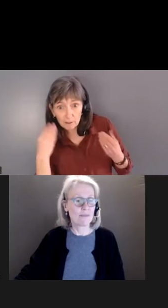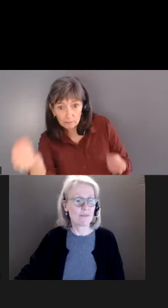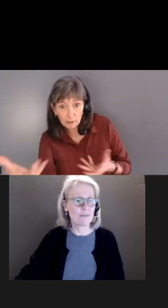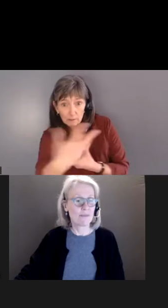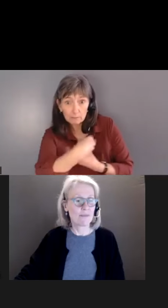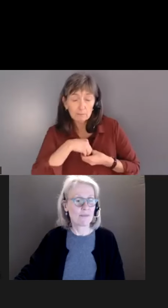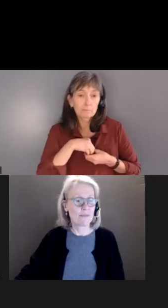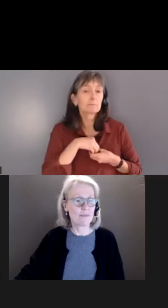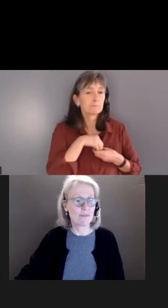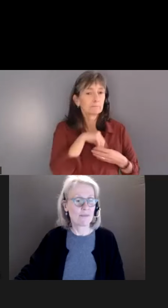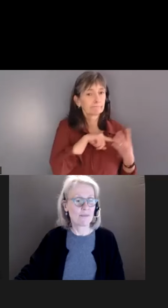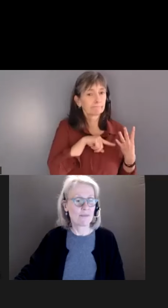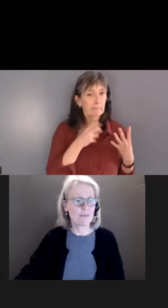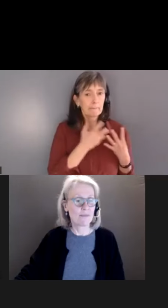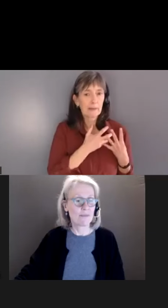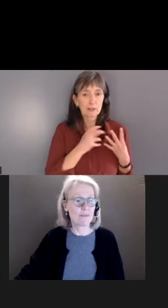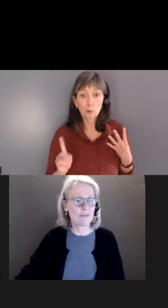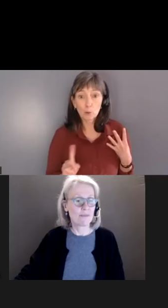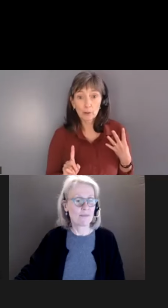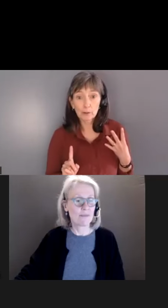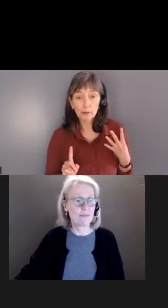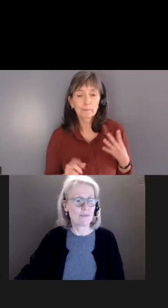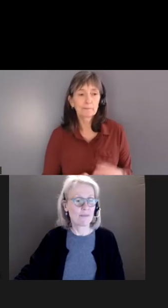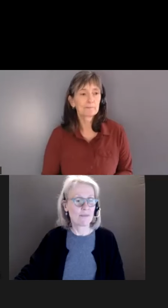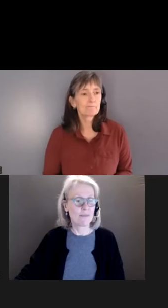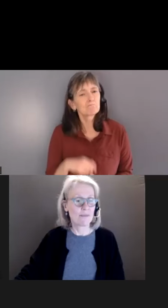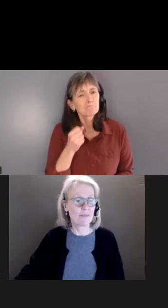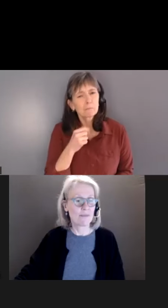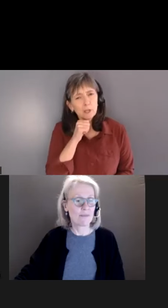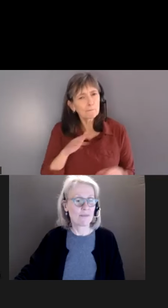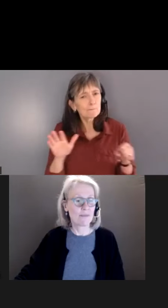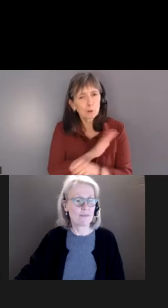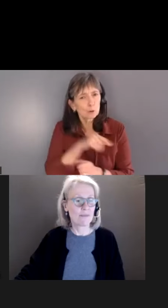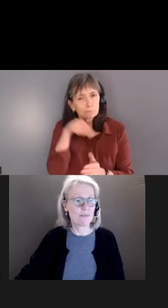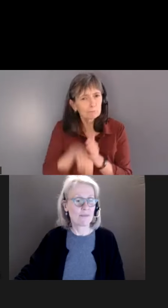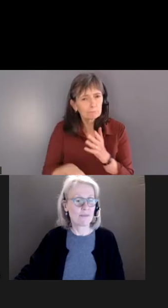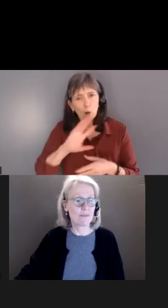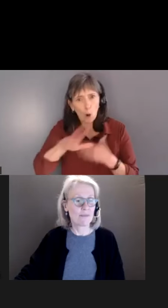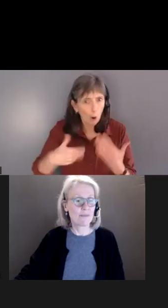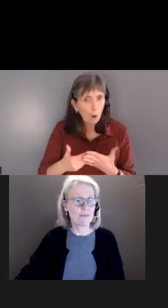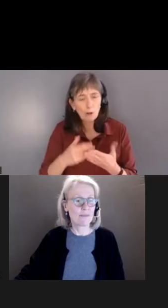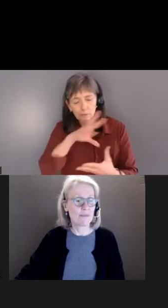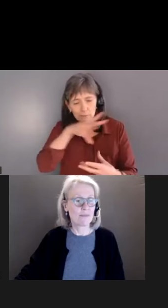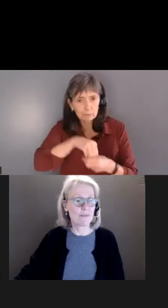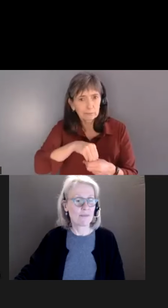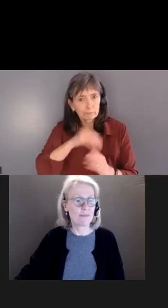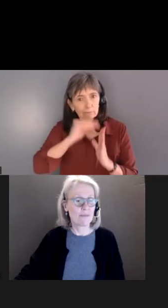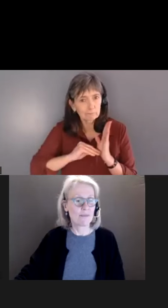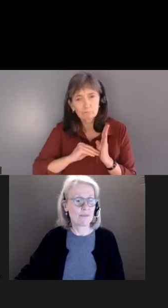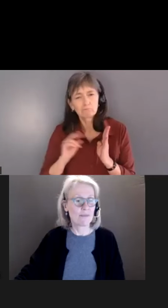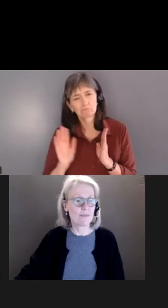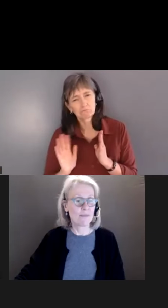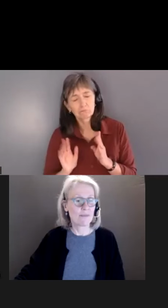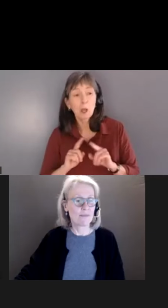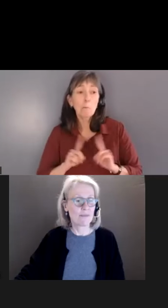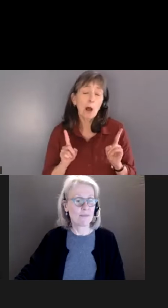while it is not meant to be a definitive resource or comprehensive or systematic, it does serve as a useful indication of how well governments are